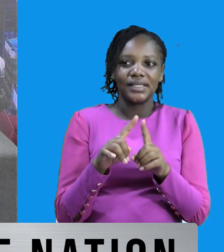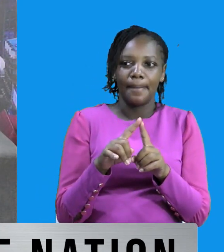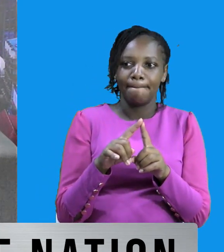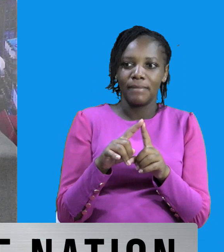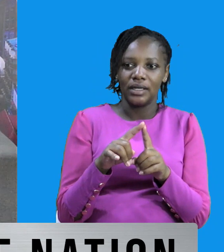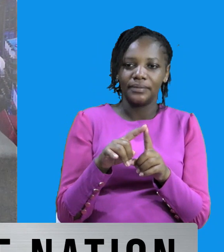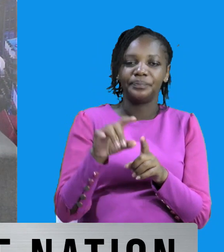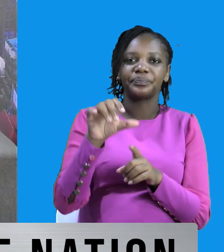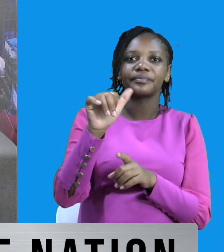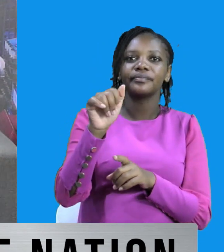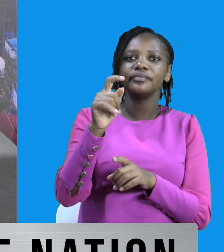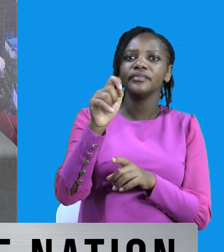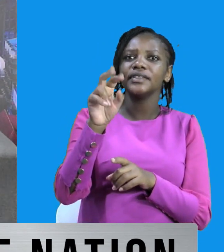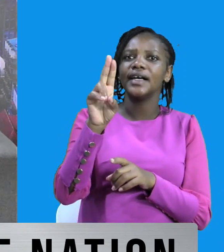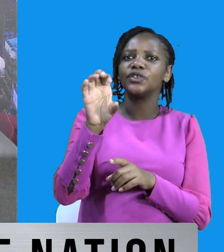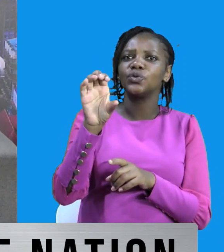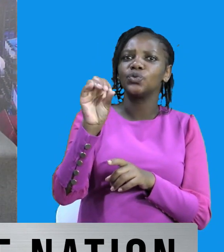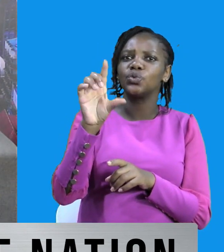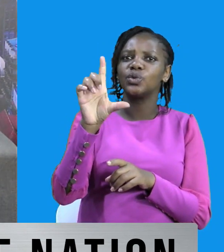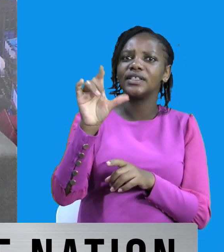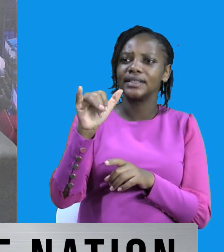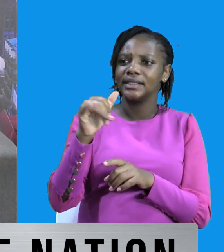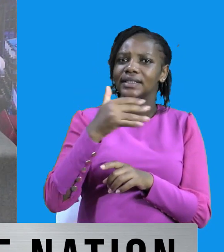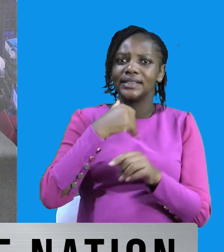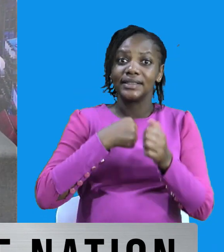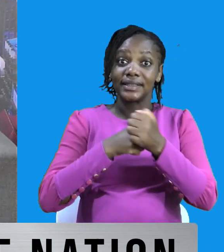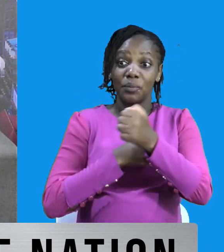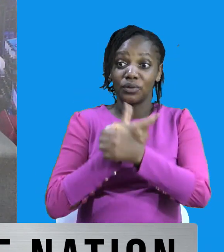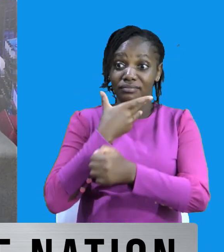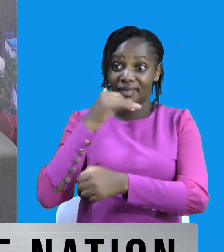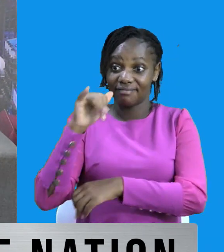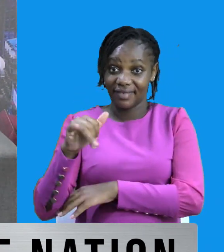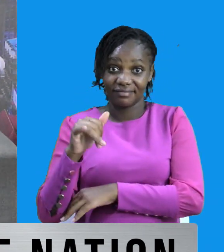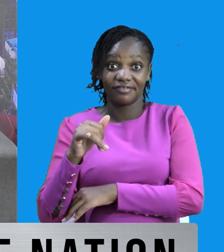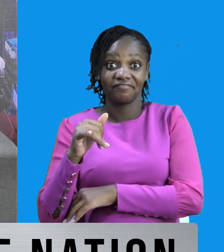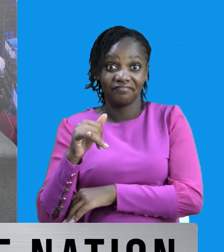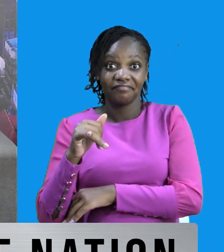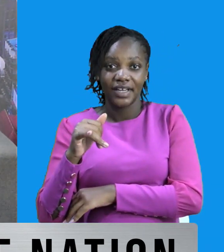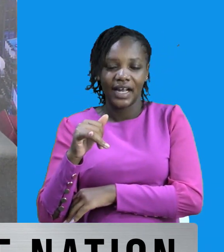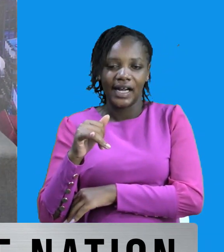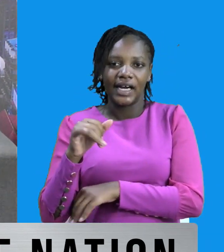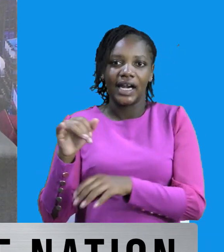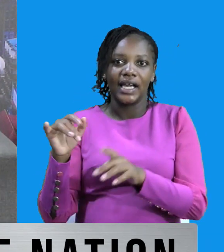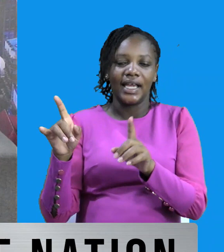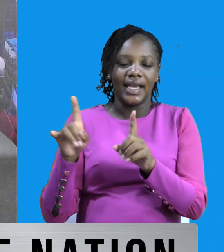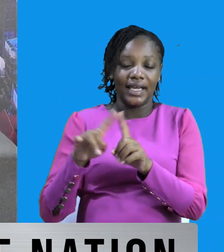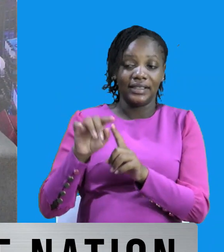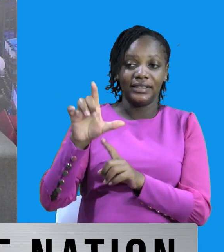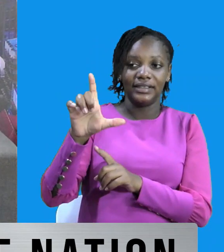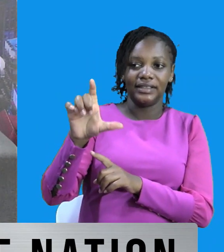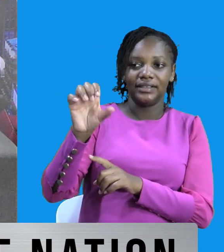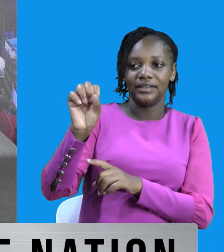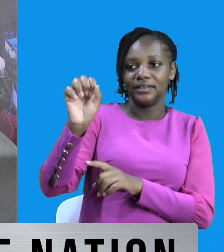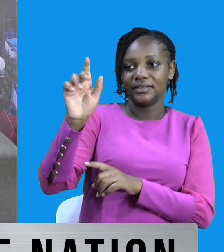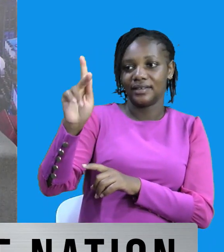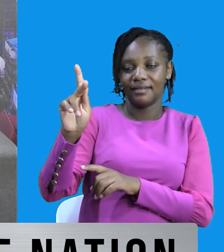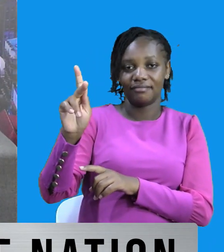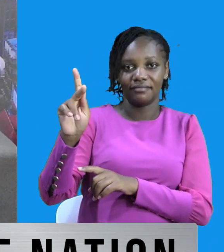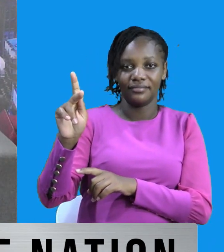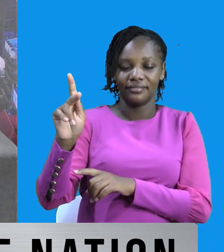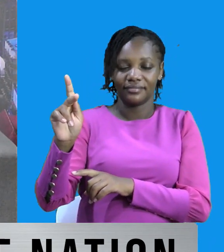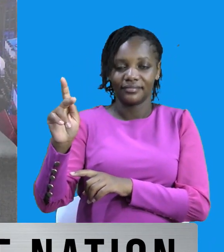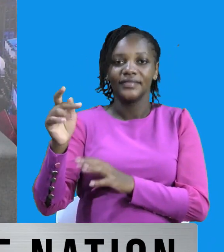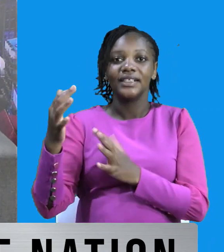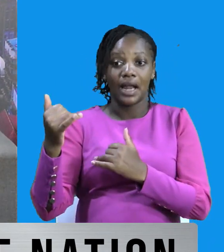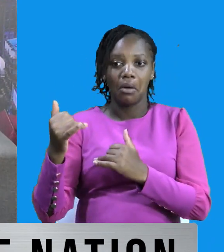Francis Atwoli. Yes. Really. And he has said that he's been in court. But LSK have really come